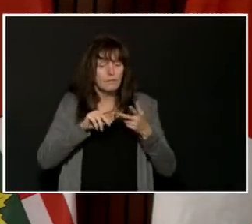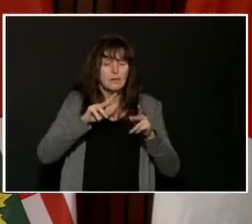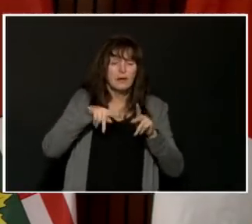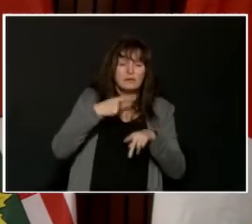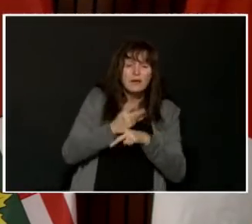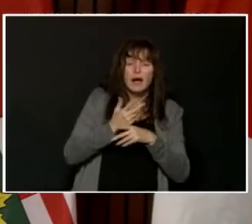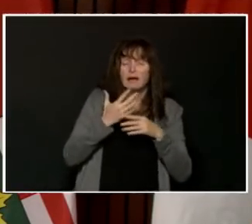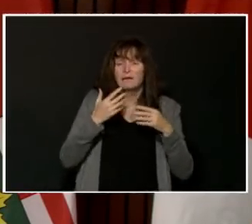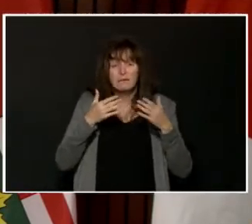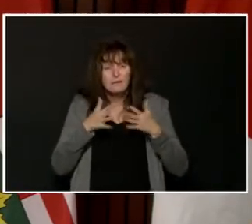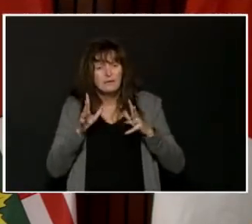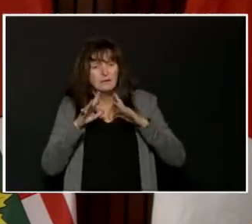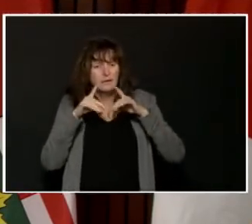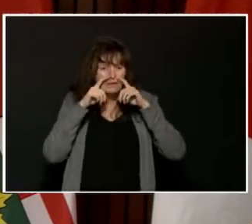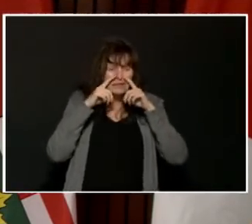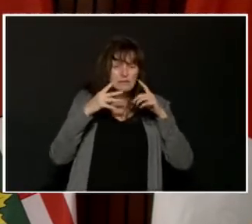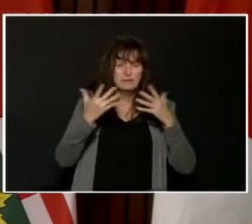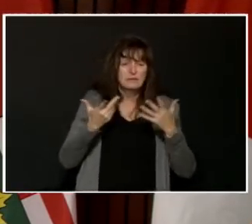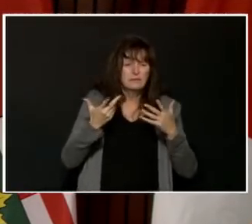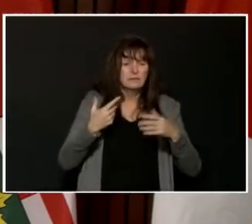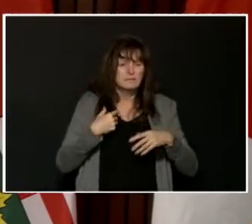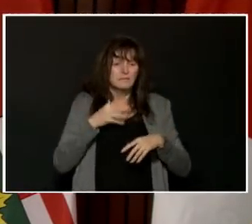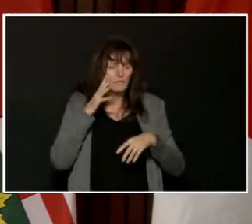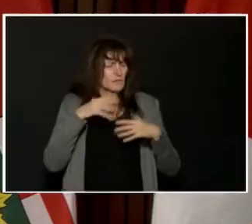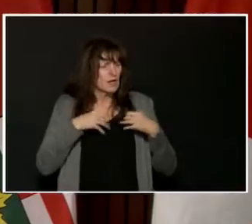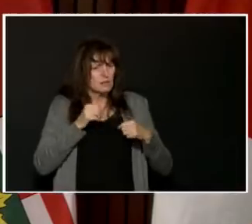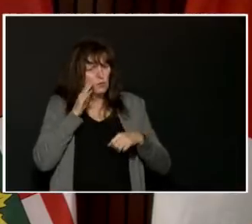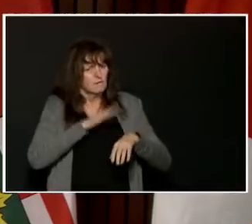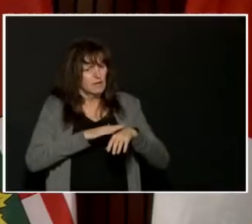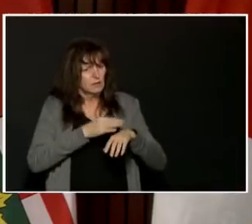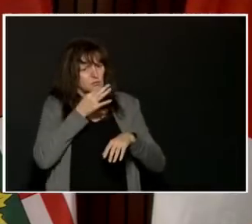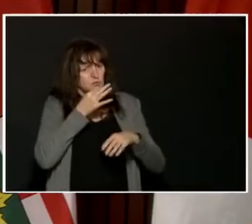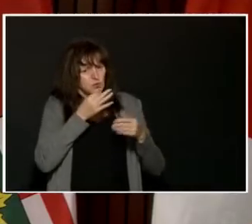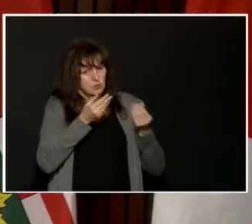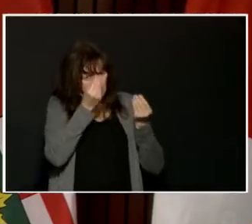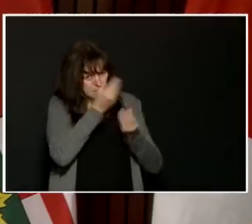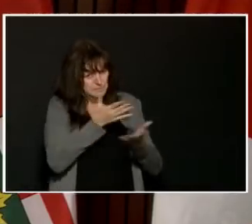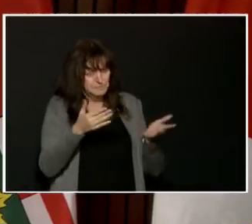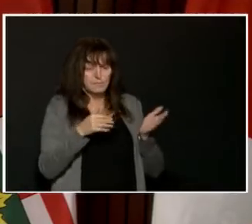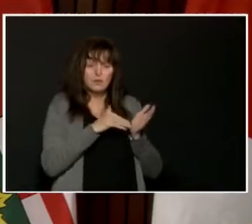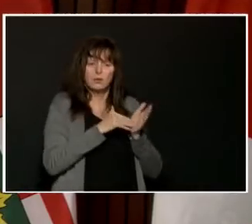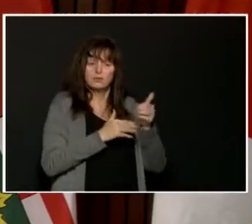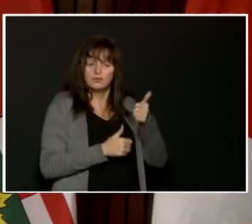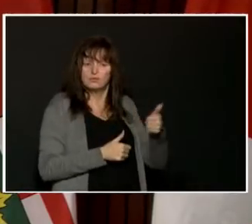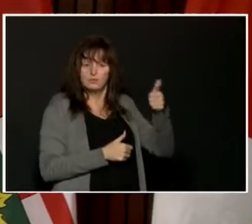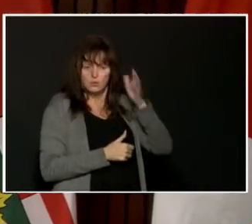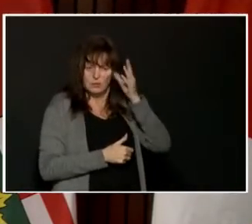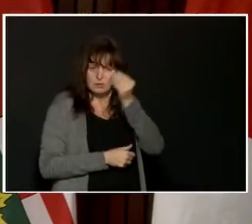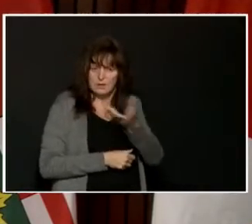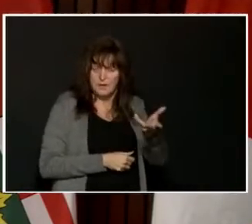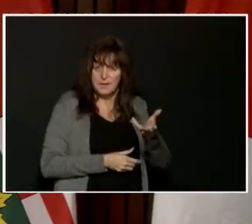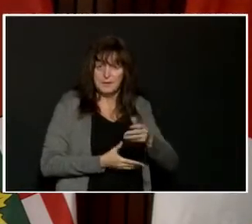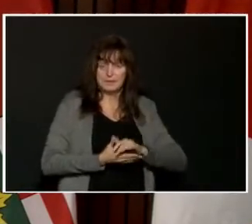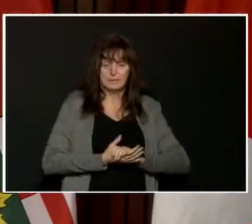think there's guidance coming out on that shortly, but those should go to the Chief Medical Officer of Health. Next